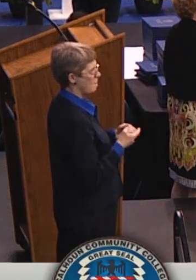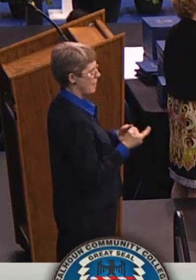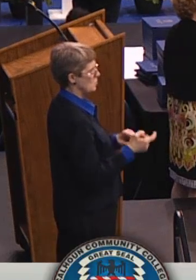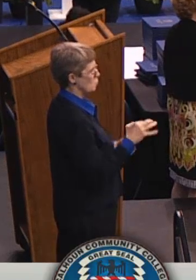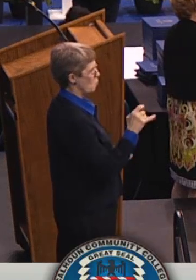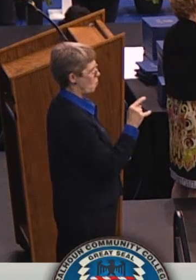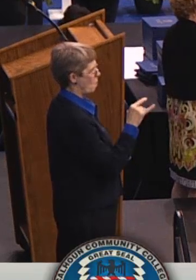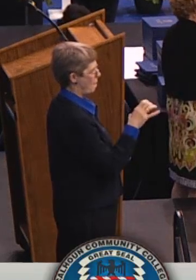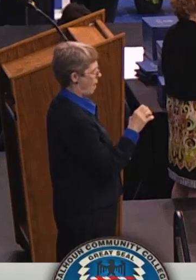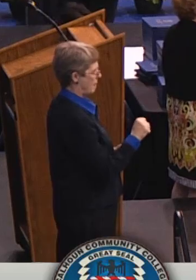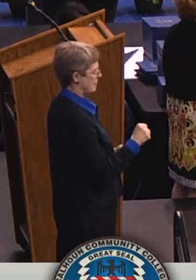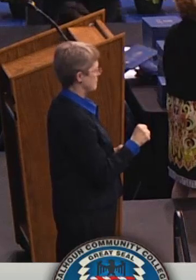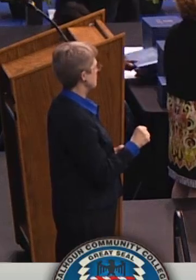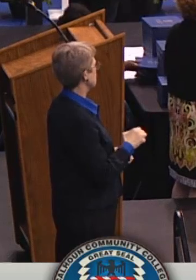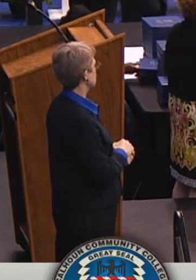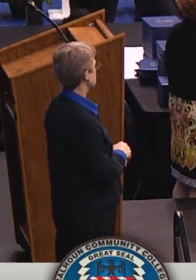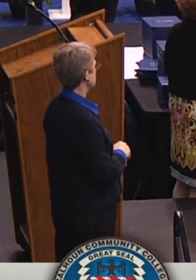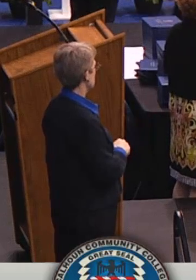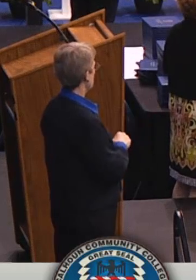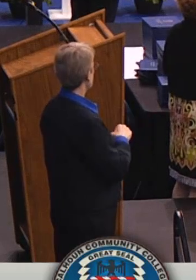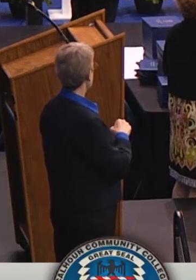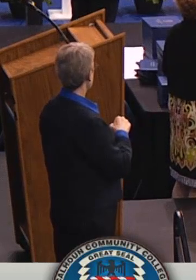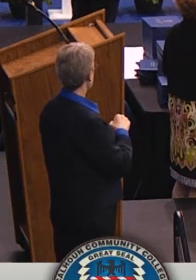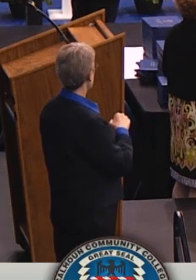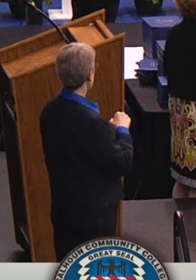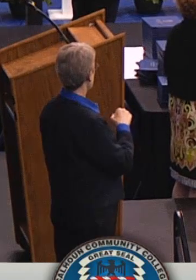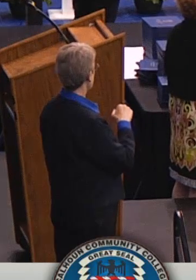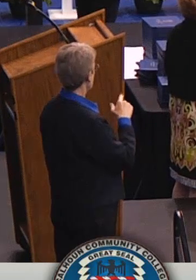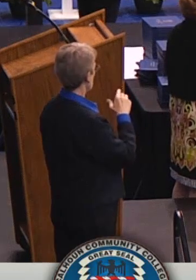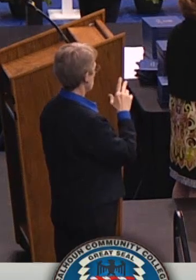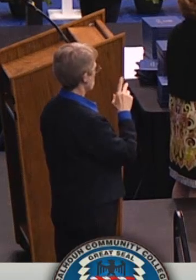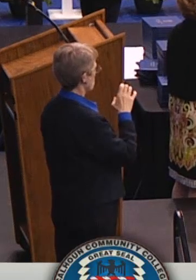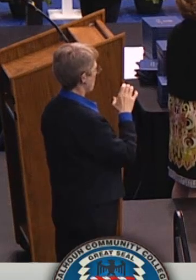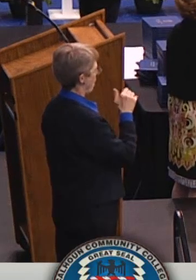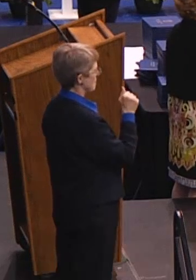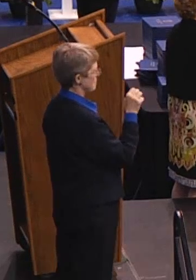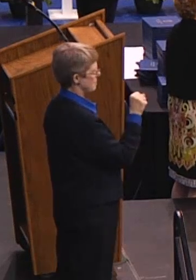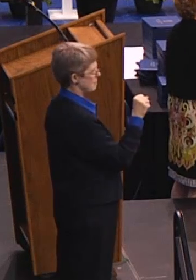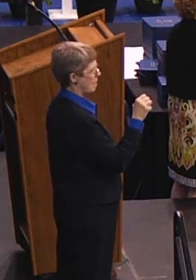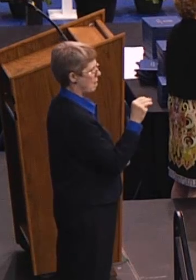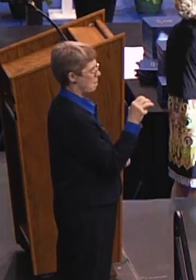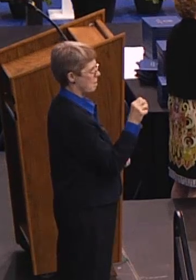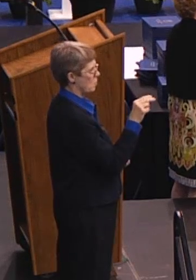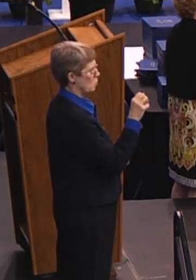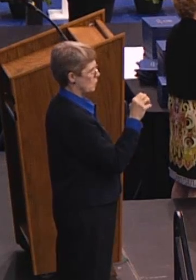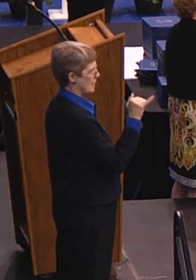Lucas Philip Mooney, Electrical Technology, summa cum laude.